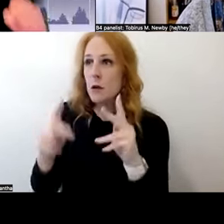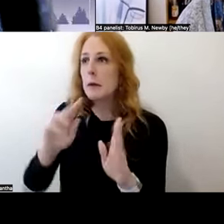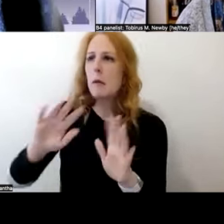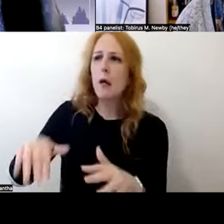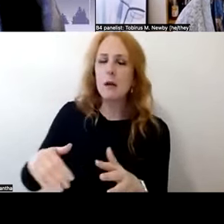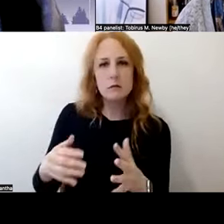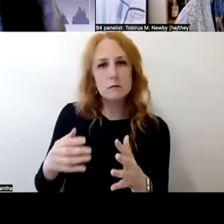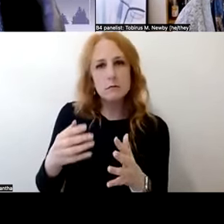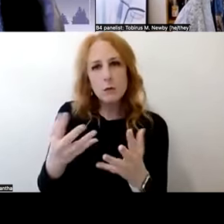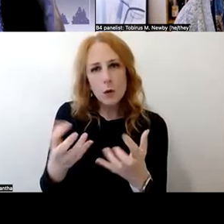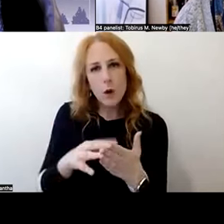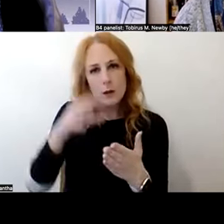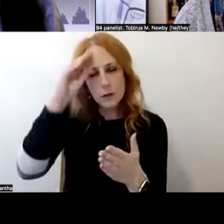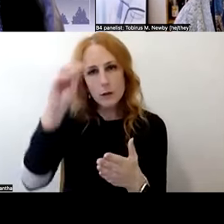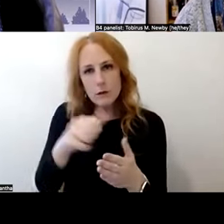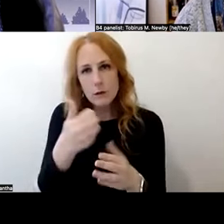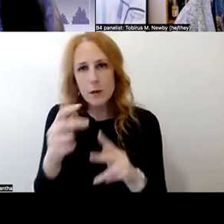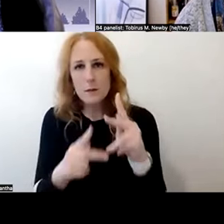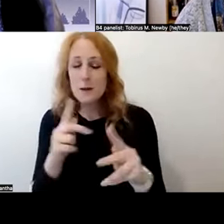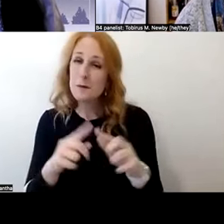can be tempting